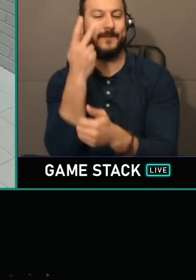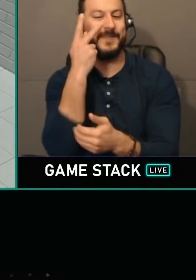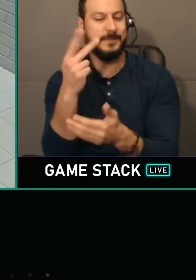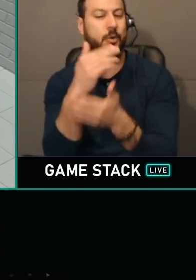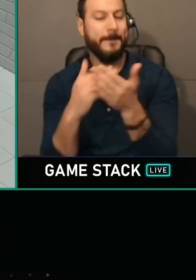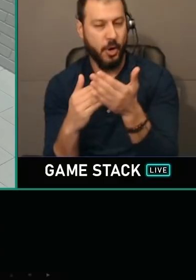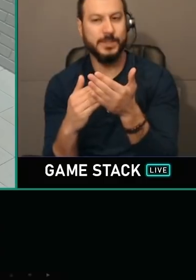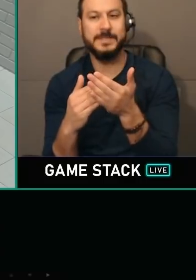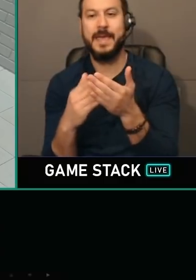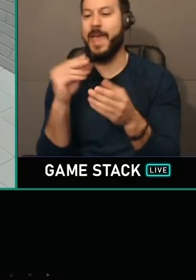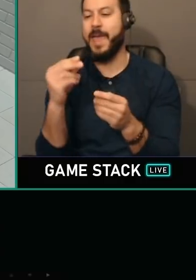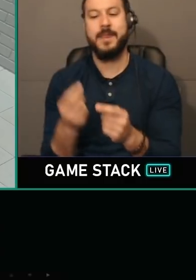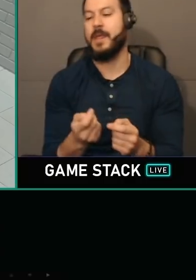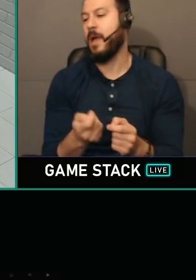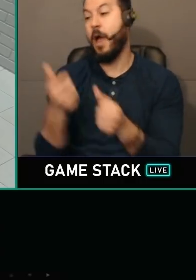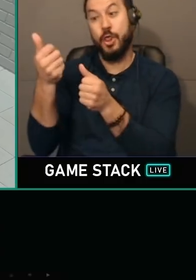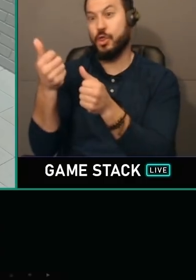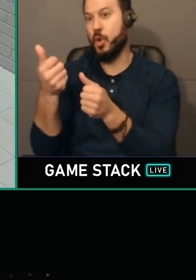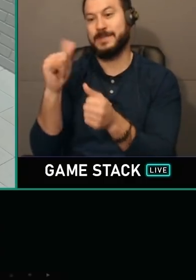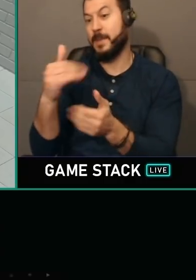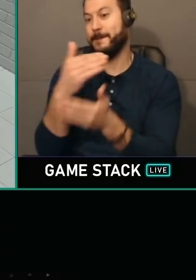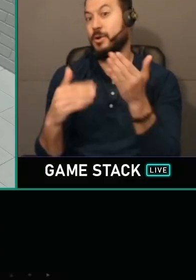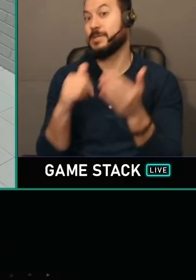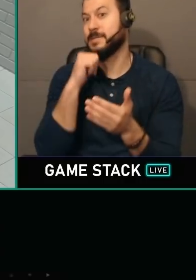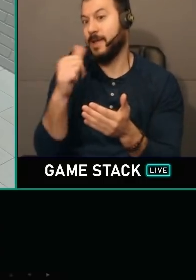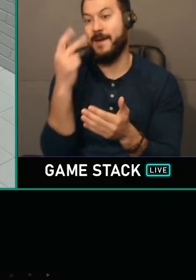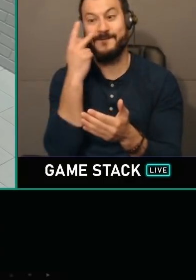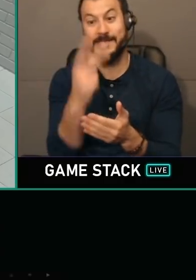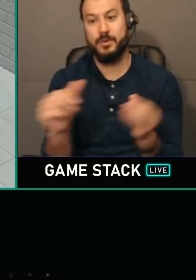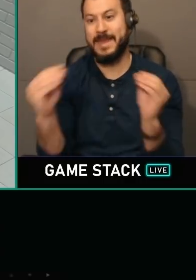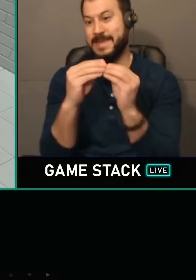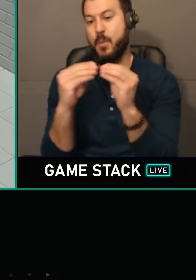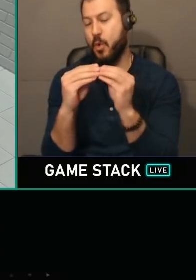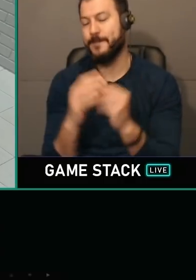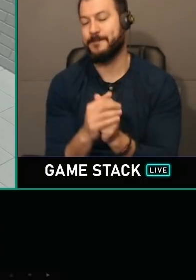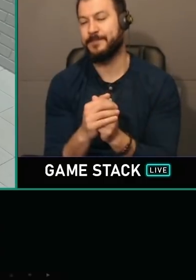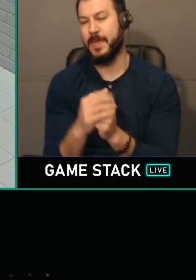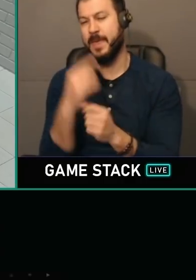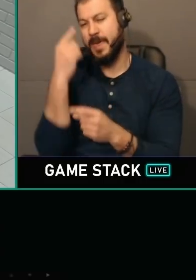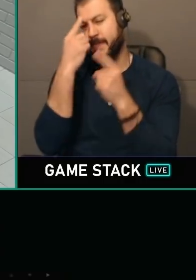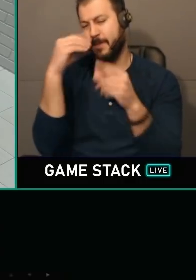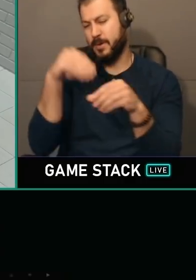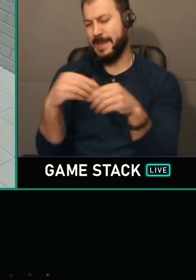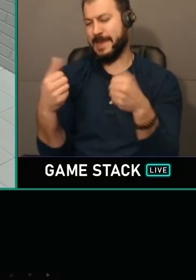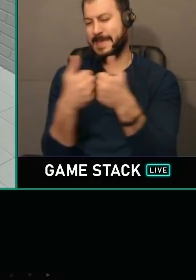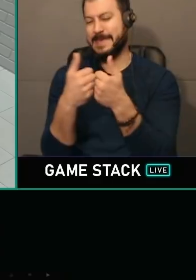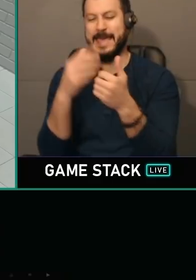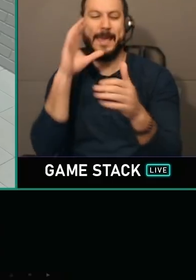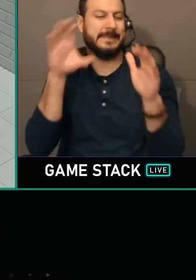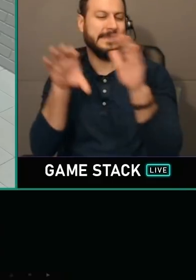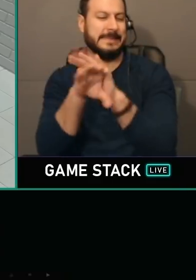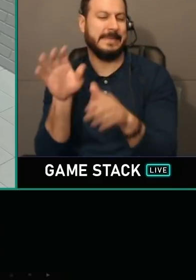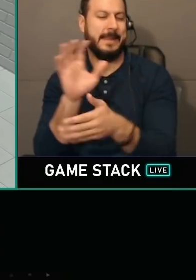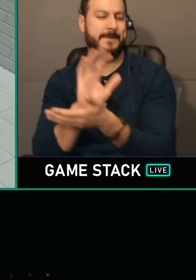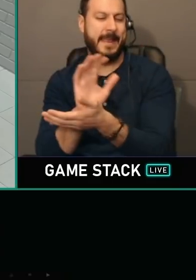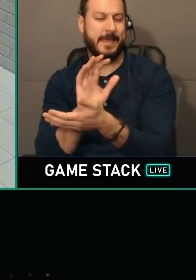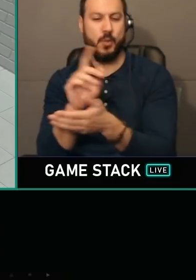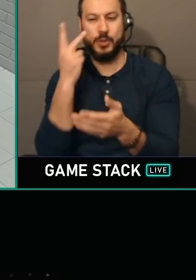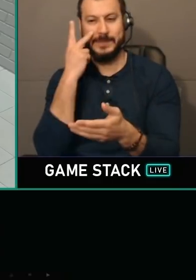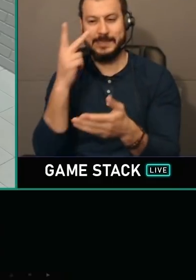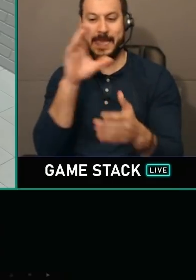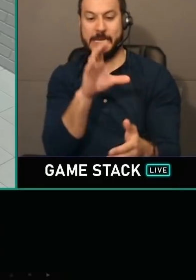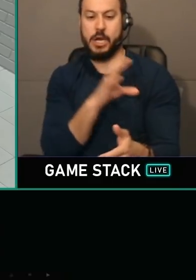and unloads the parts that are no longer visible. Think about an in-game cinematic when you see a character's face up